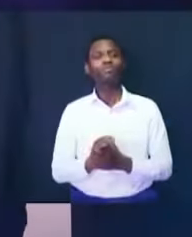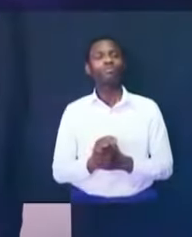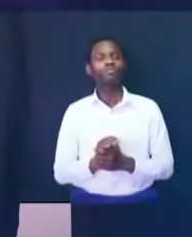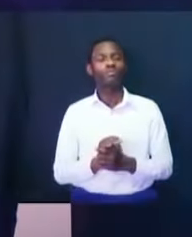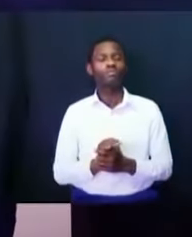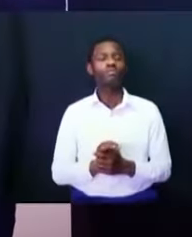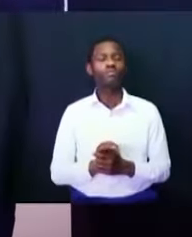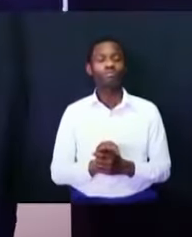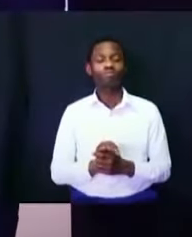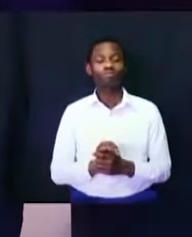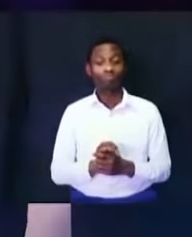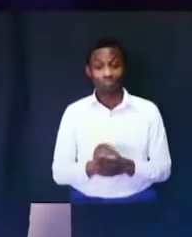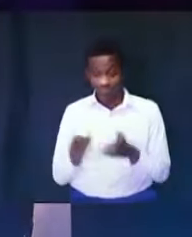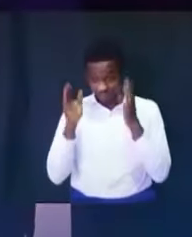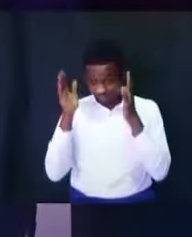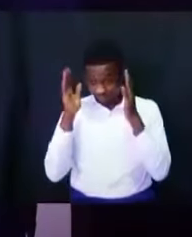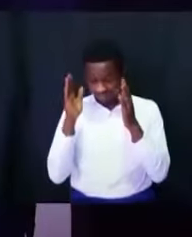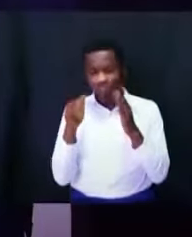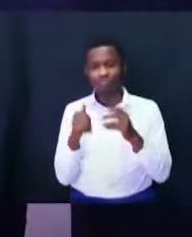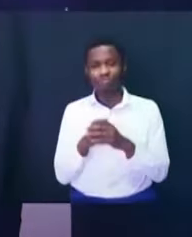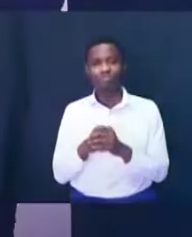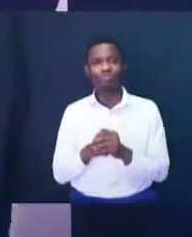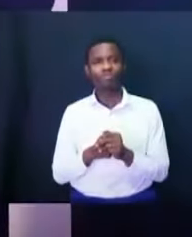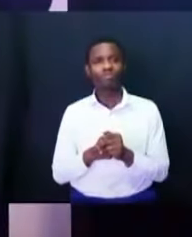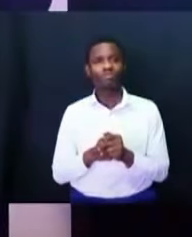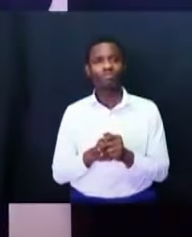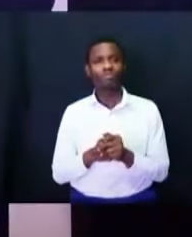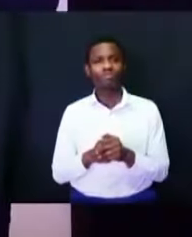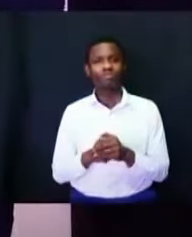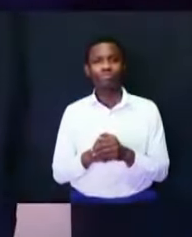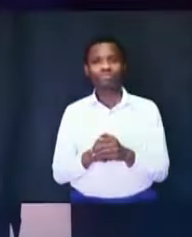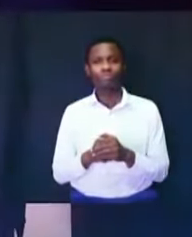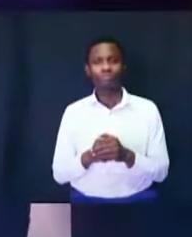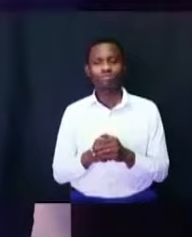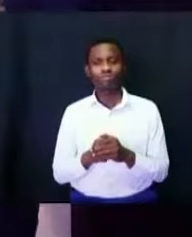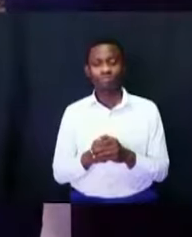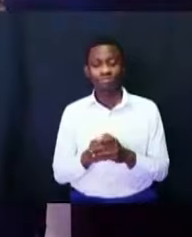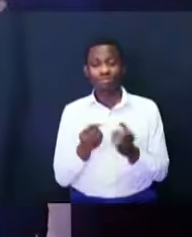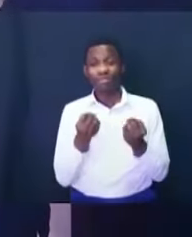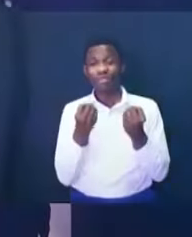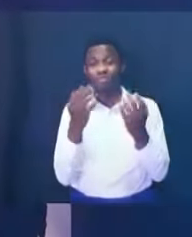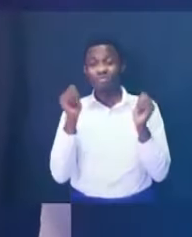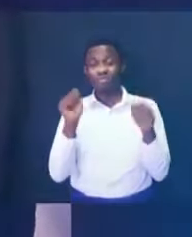24 are we together now how many of you can